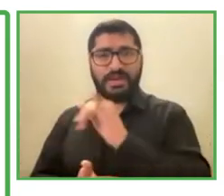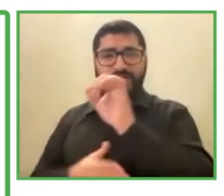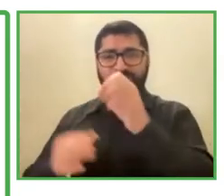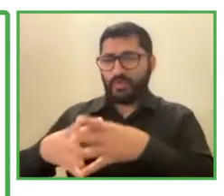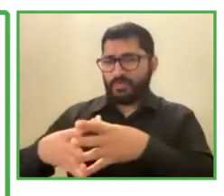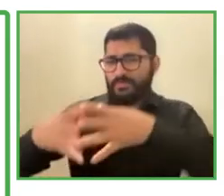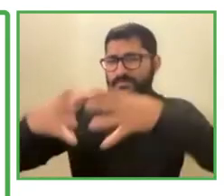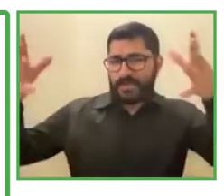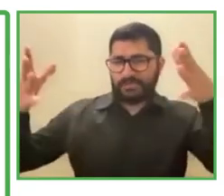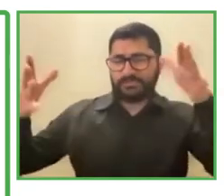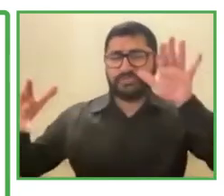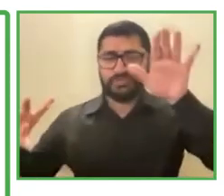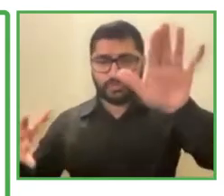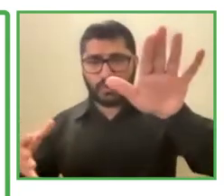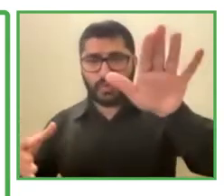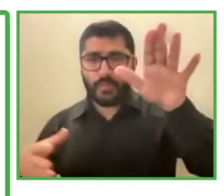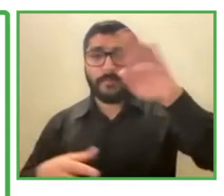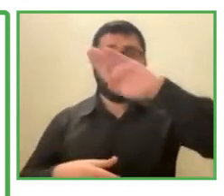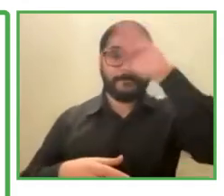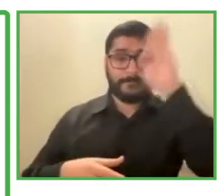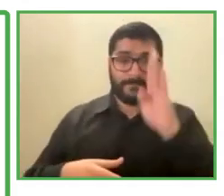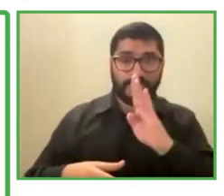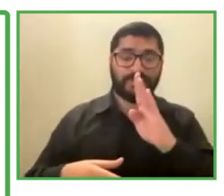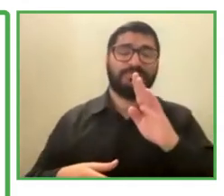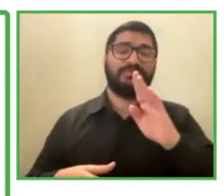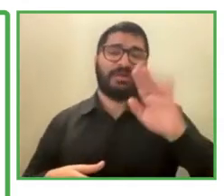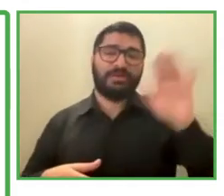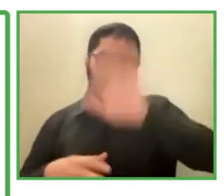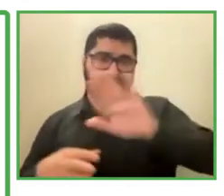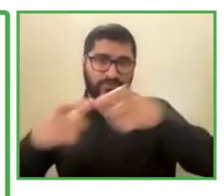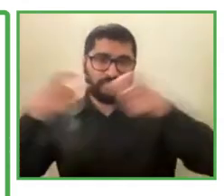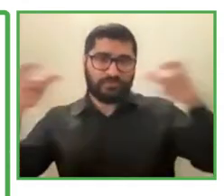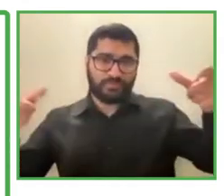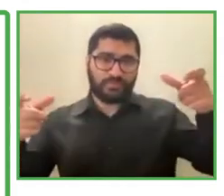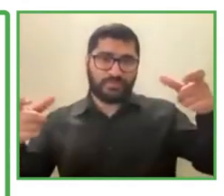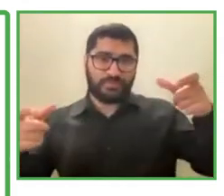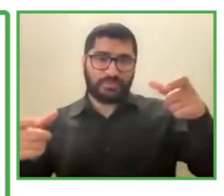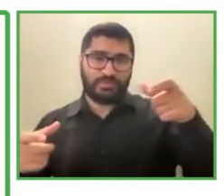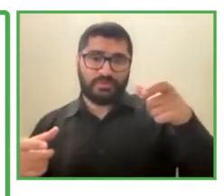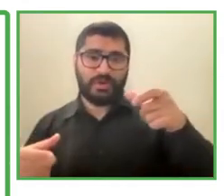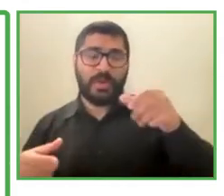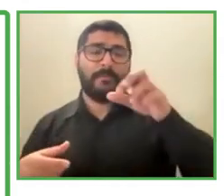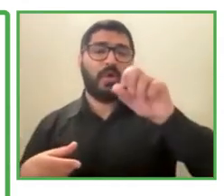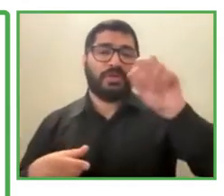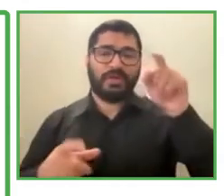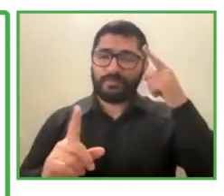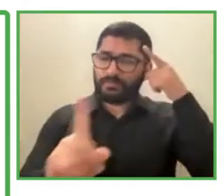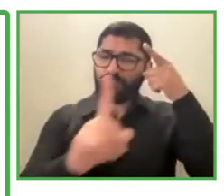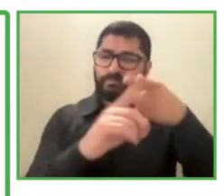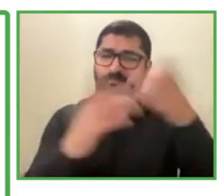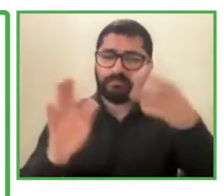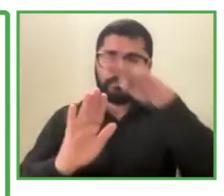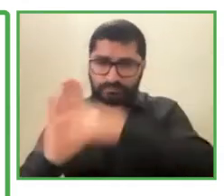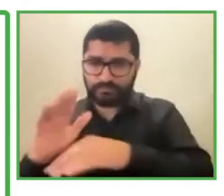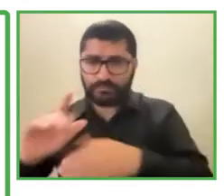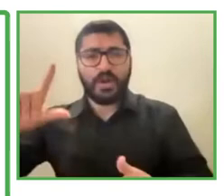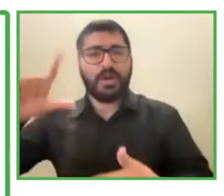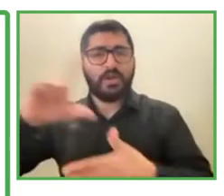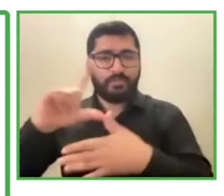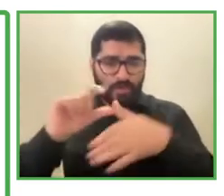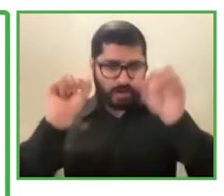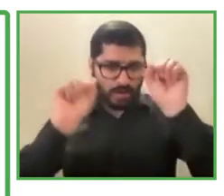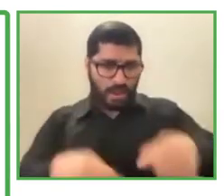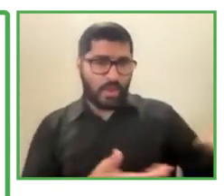Pontifical Catholic University of the South and by the University of Poitiers, also the only representative of Latin America invited to participate